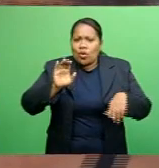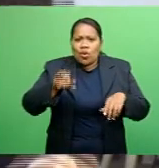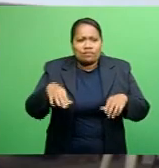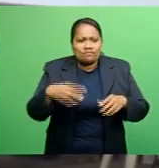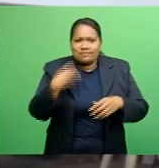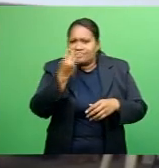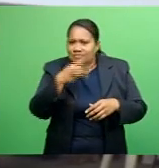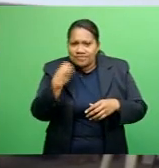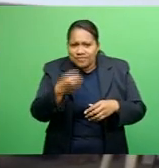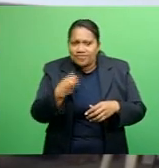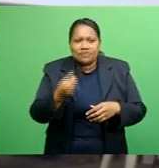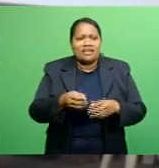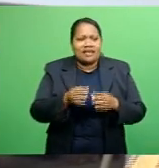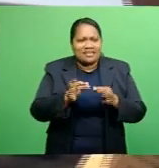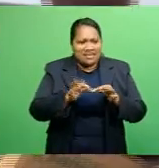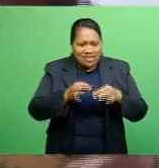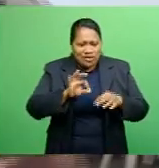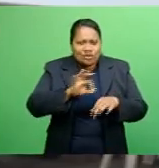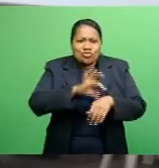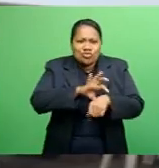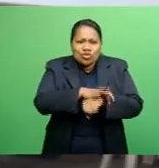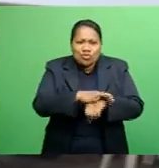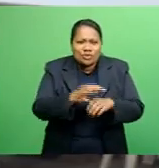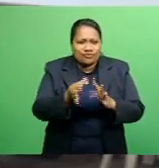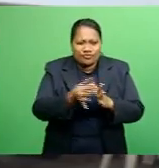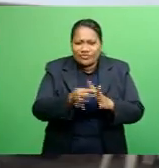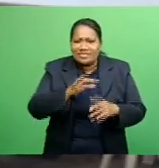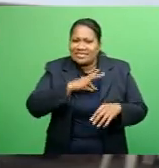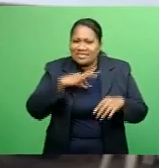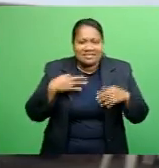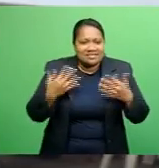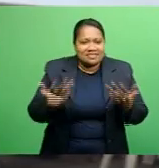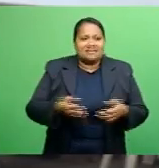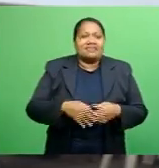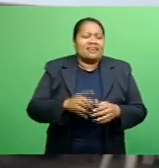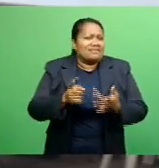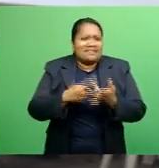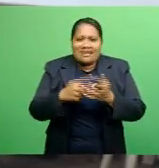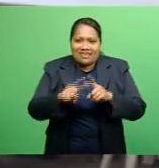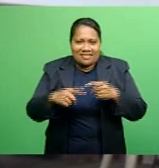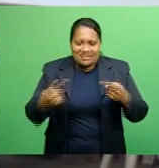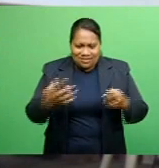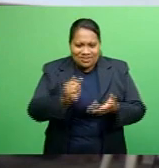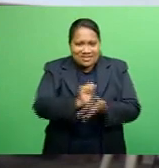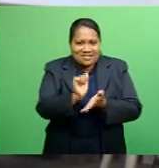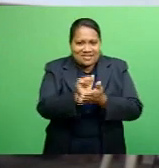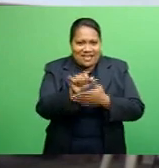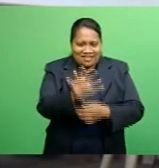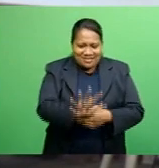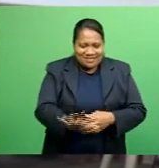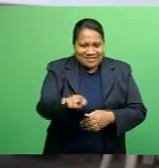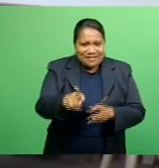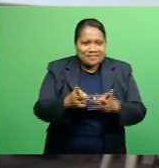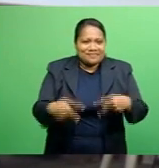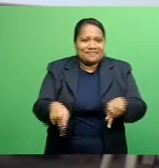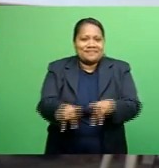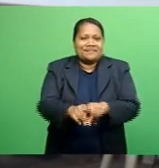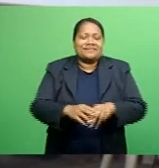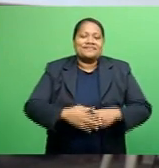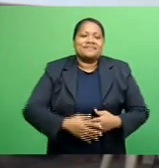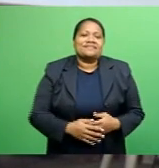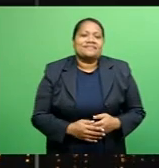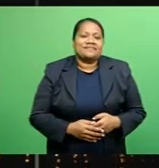buy handmade jewelry, beauty products and pot plants, among other things. Jeshulal, FBC